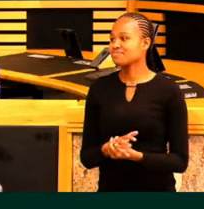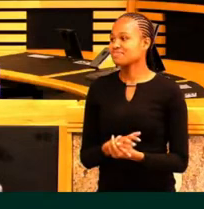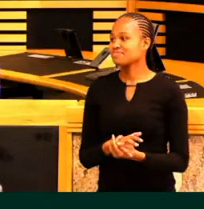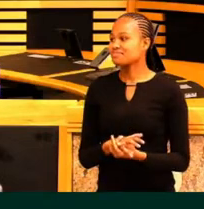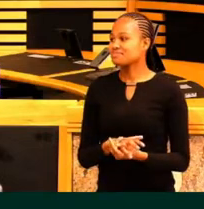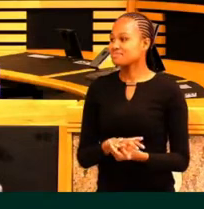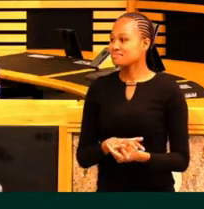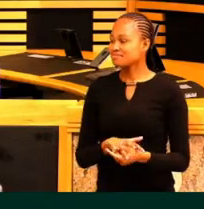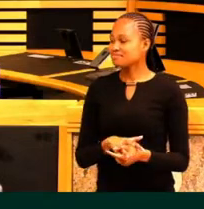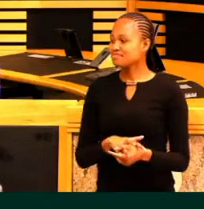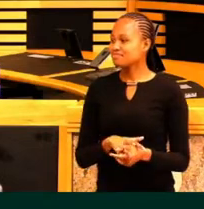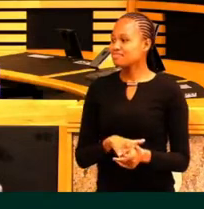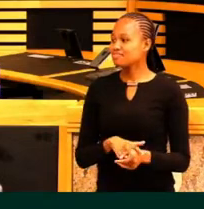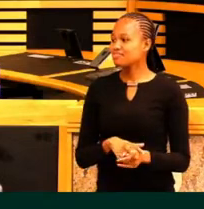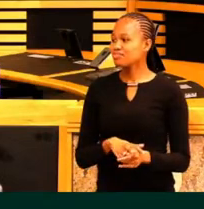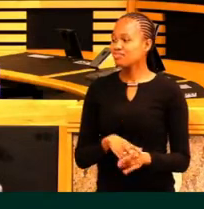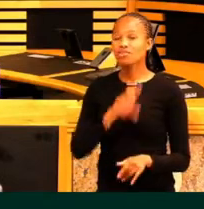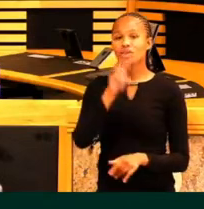foreign